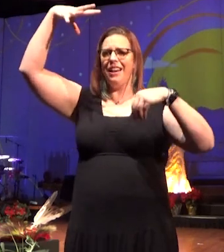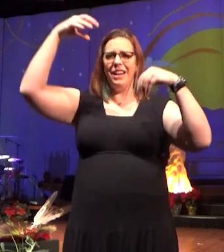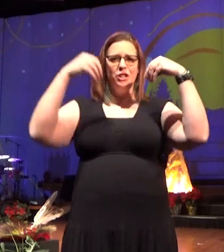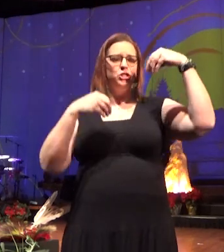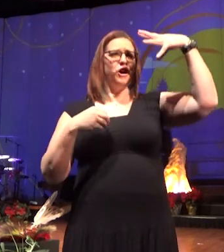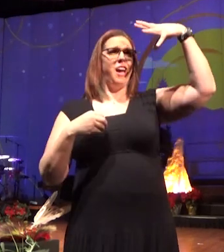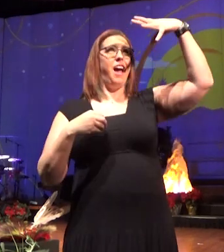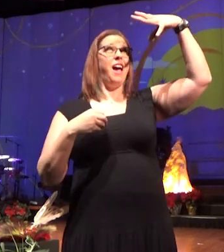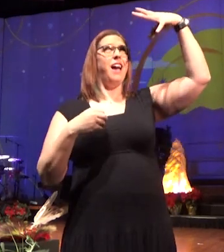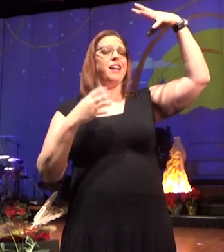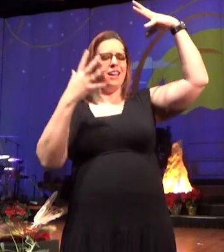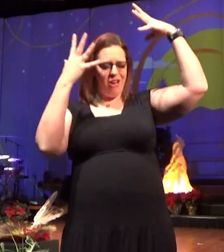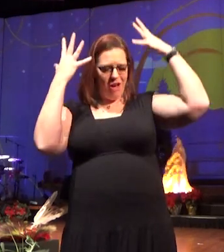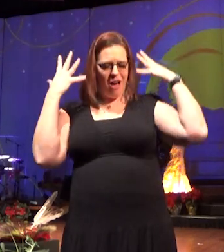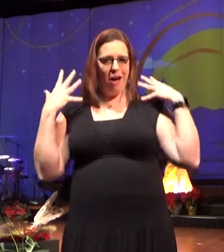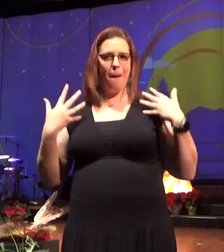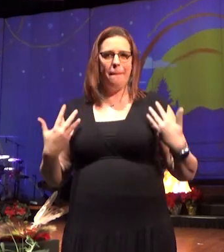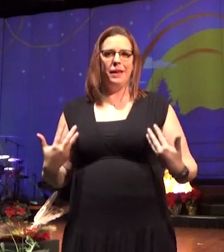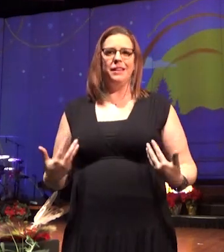me.